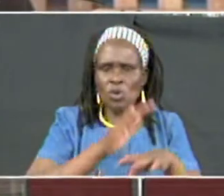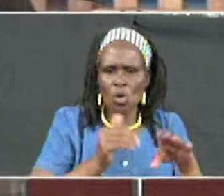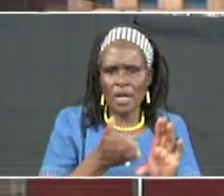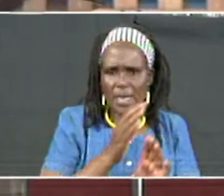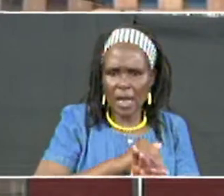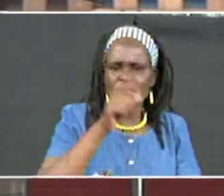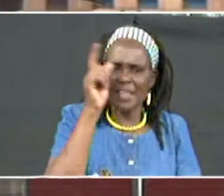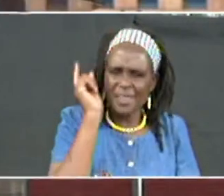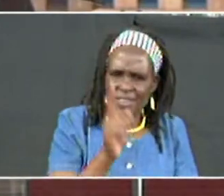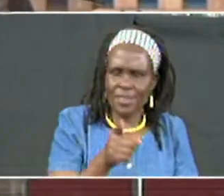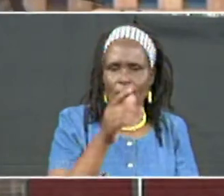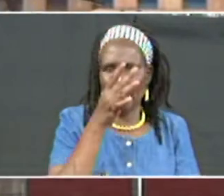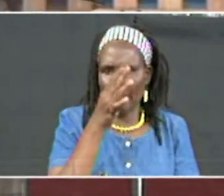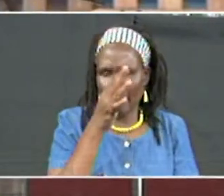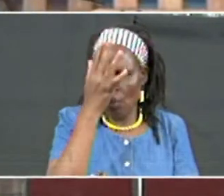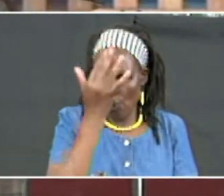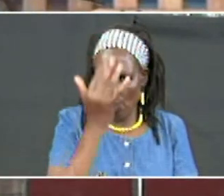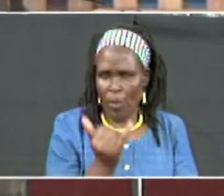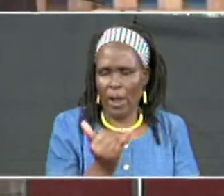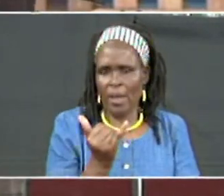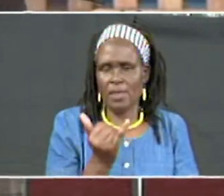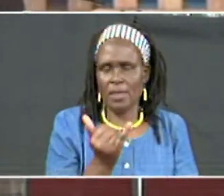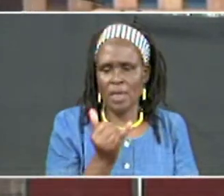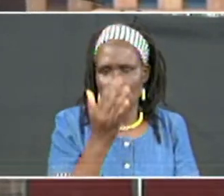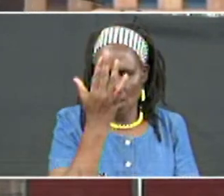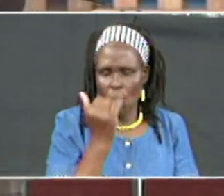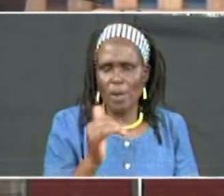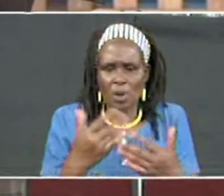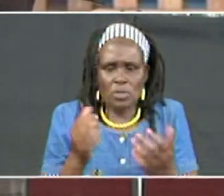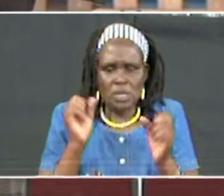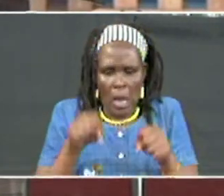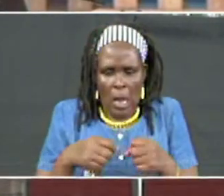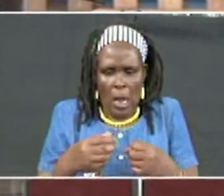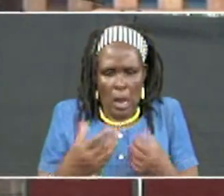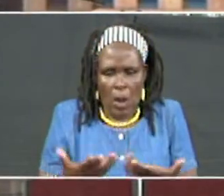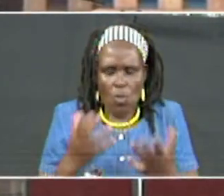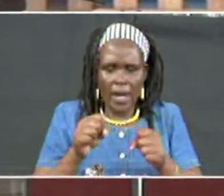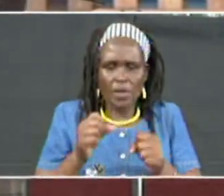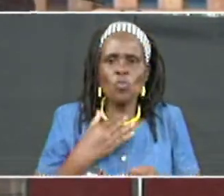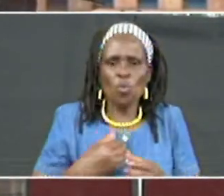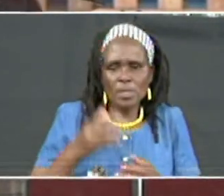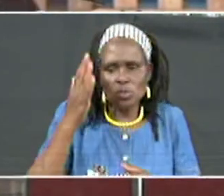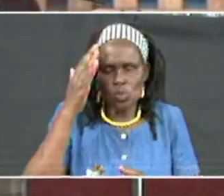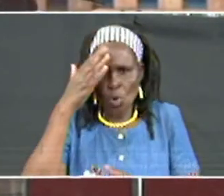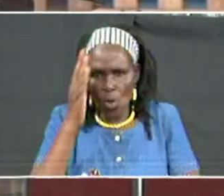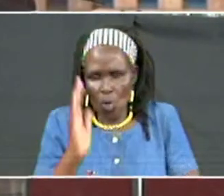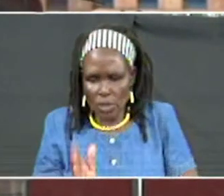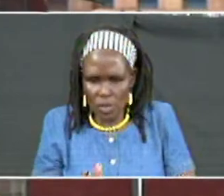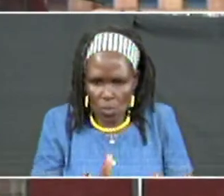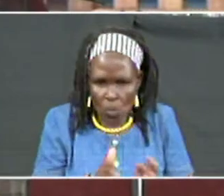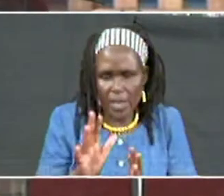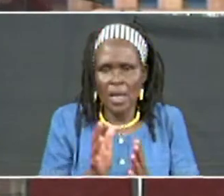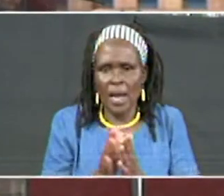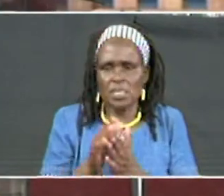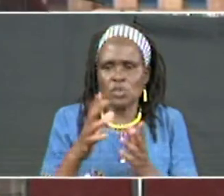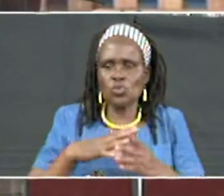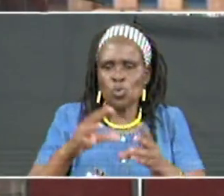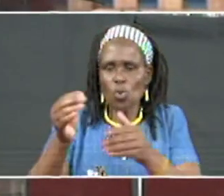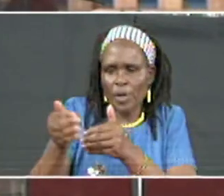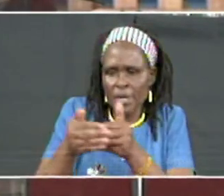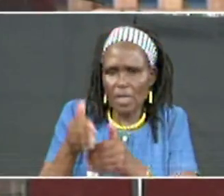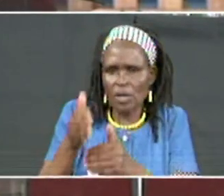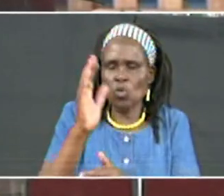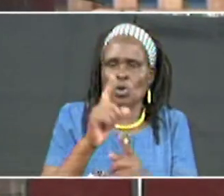hypocrisy. Why? Because how can you delight to know God's way? How can you delight to draw near to God? And